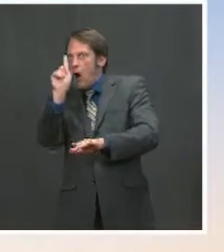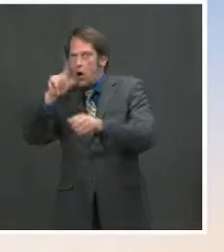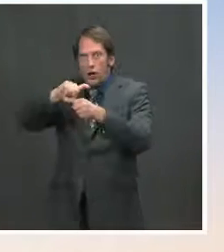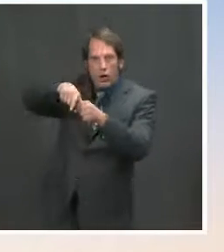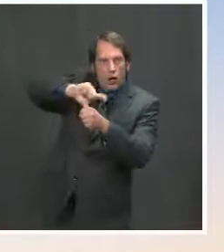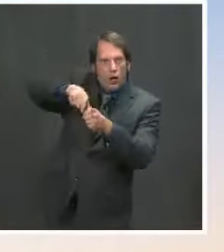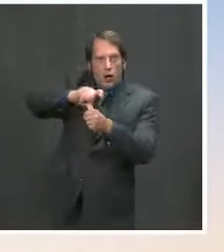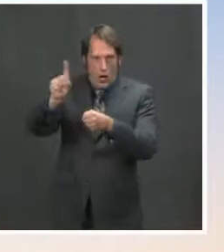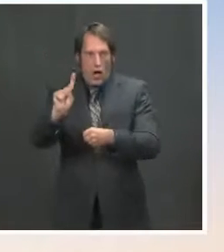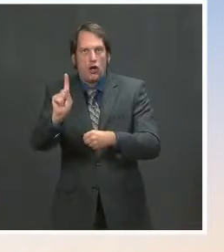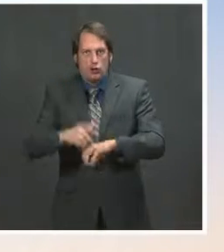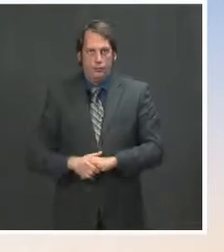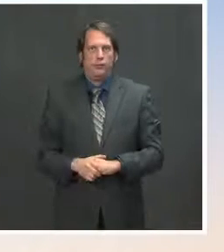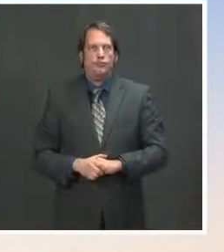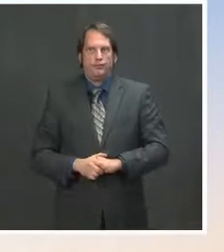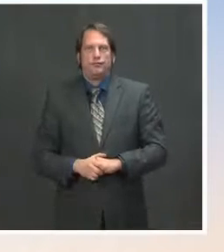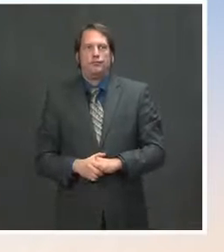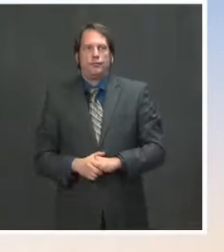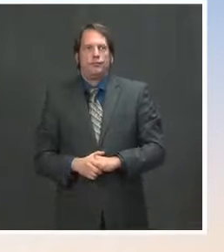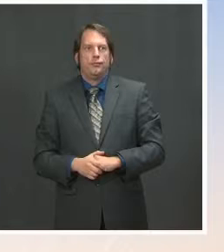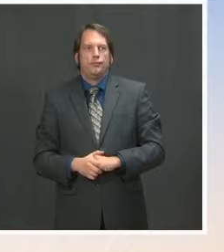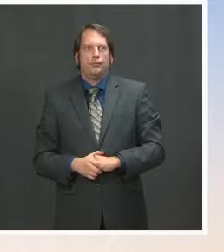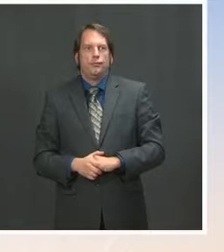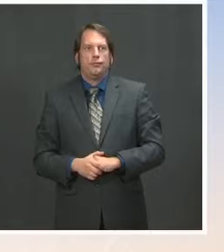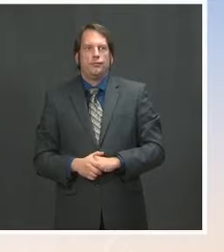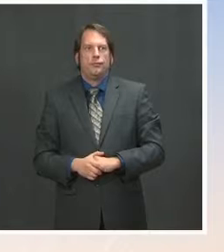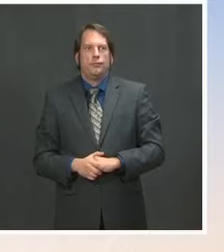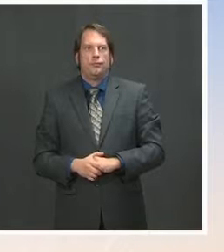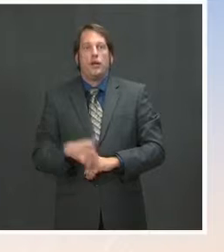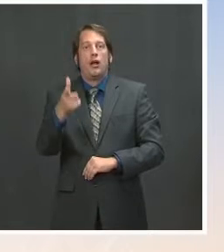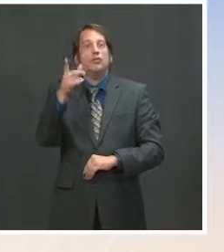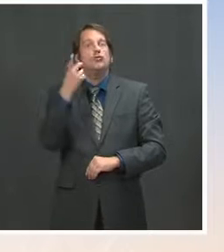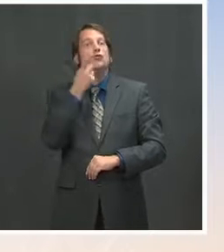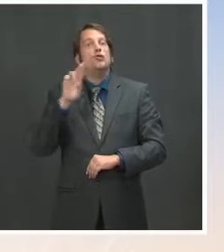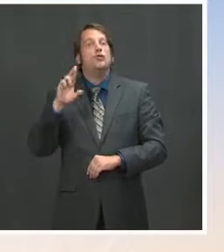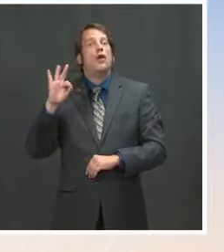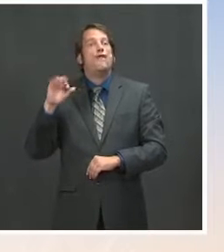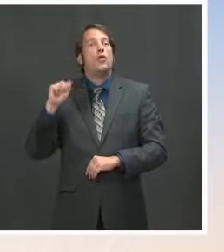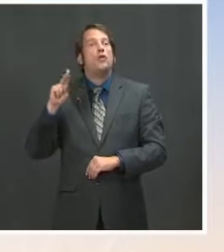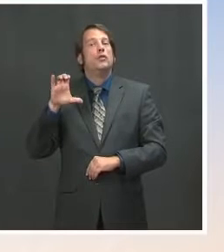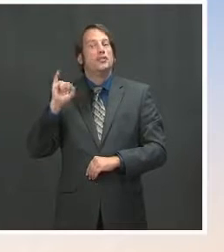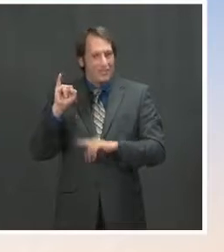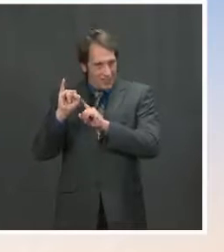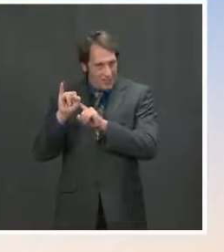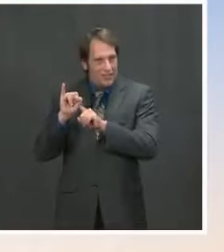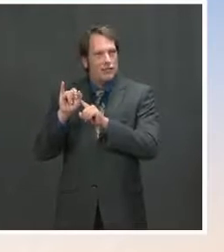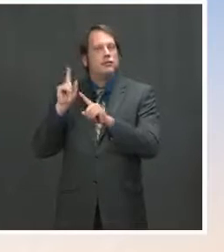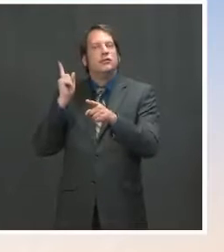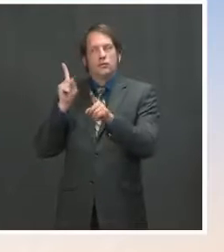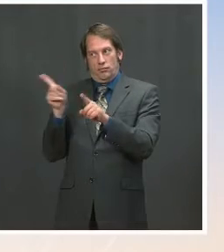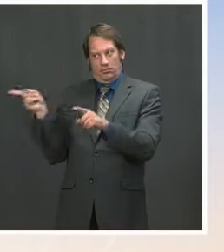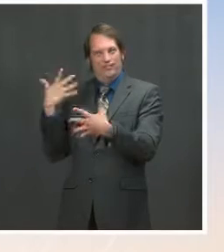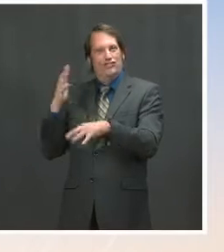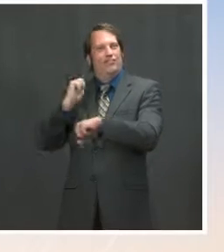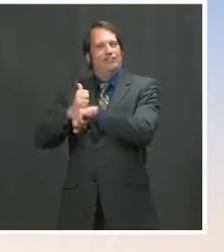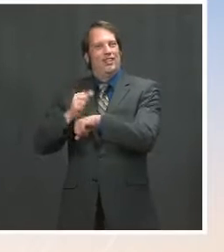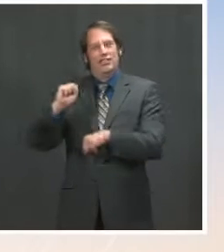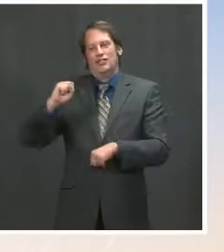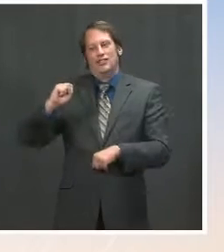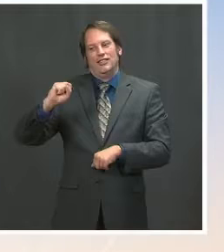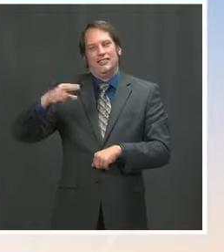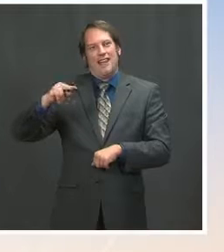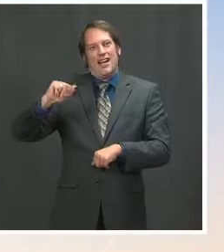Dr. Fauci. Never too young to Snapchat. Too old, too young, either way. There's also a bipartisan